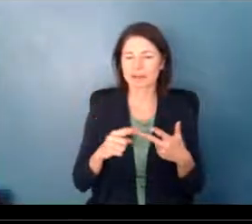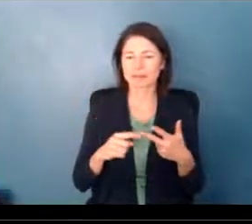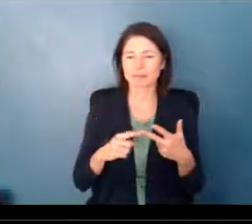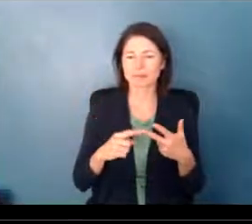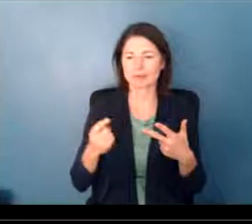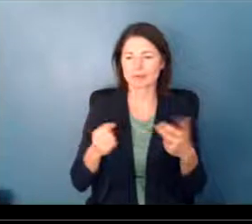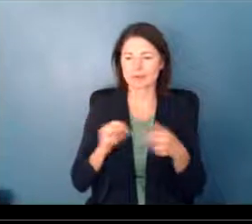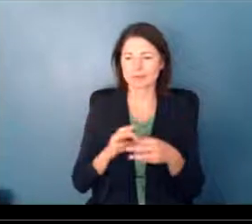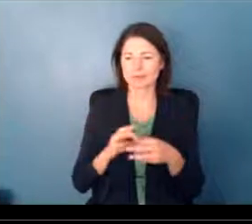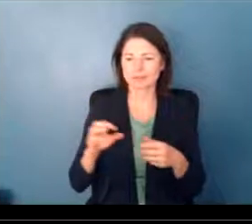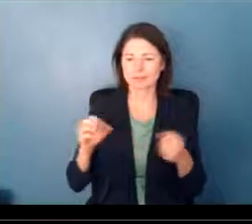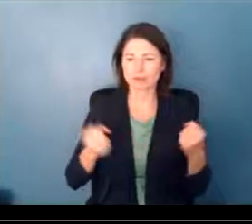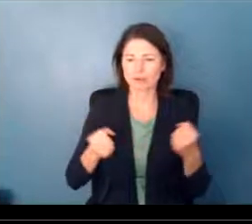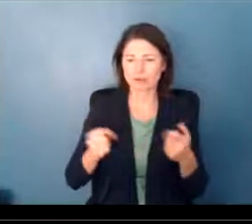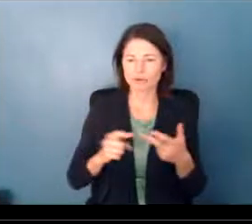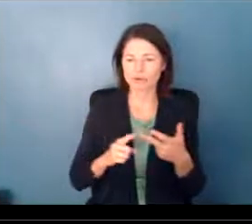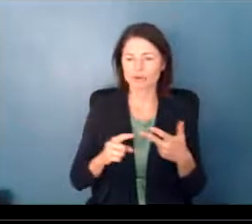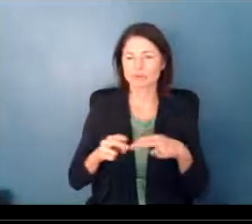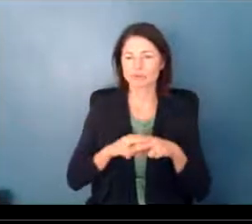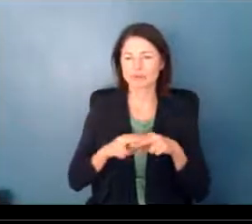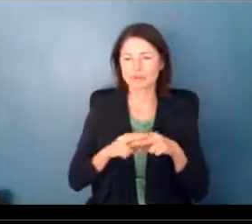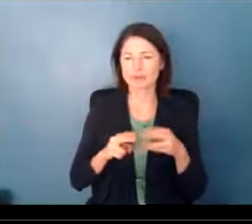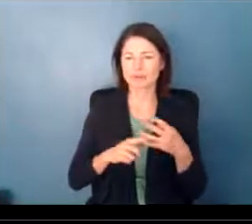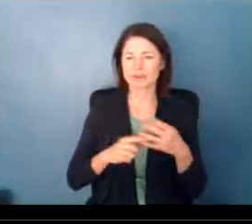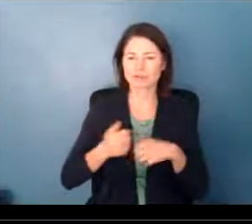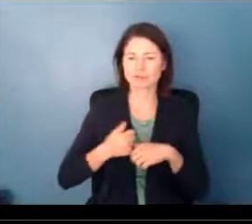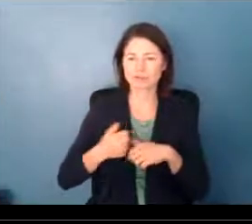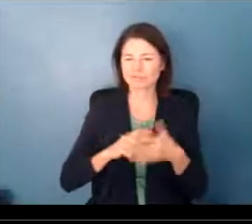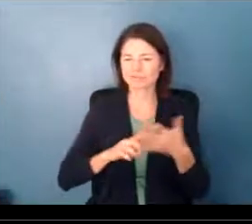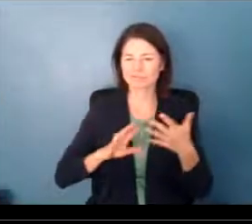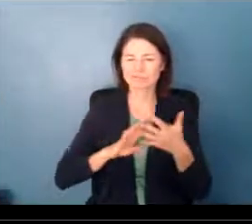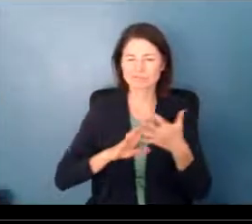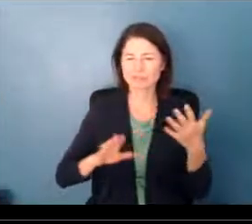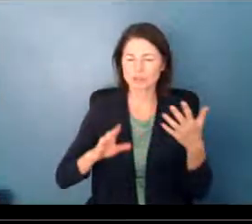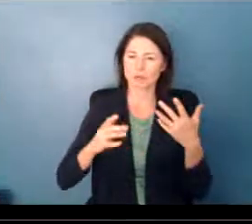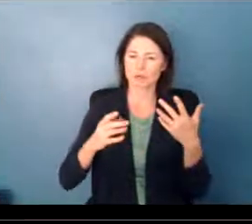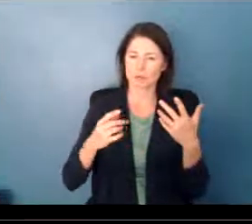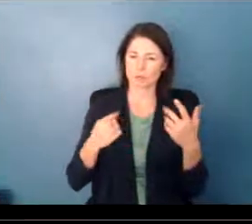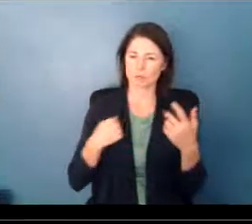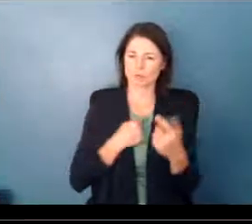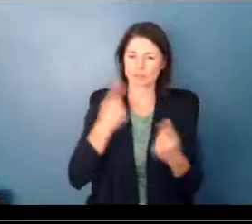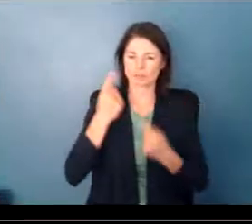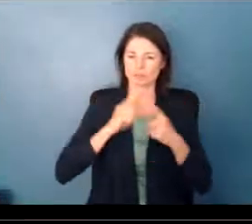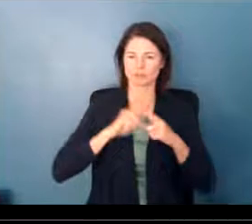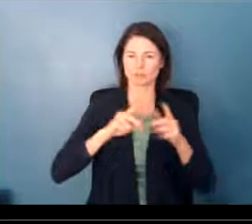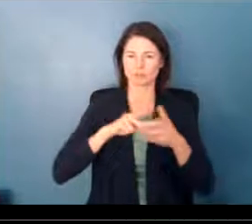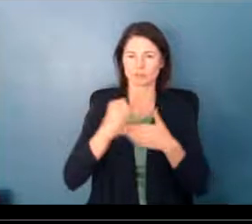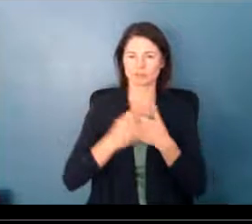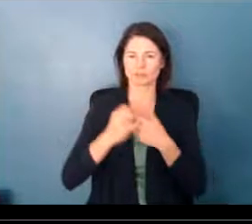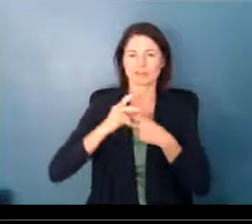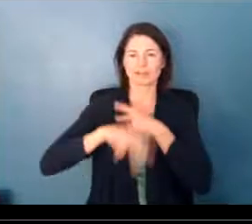nature, rail, transit. And so we do have considerations for different project types to make